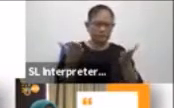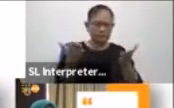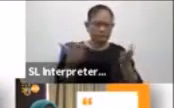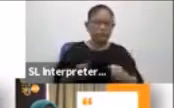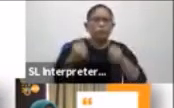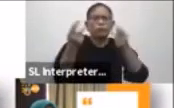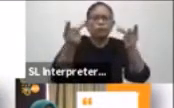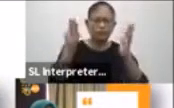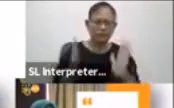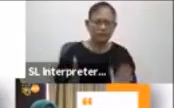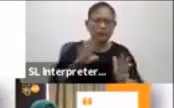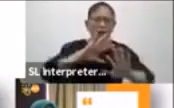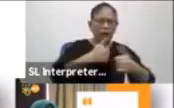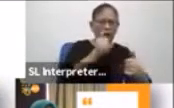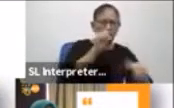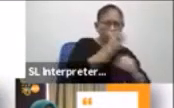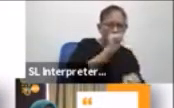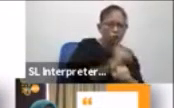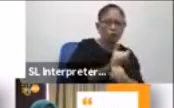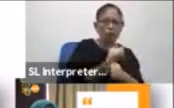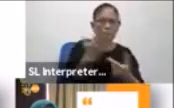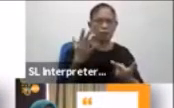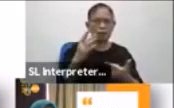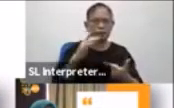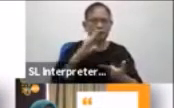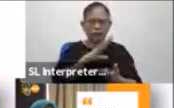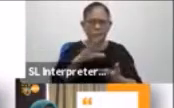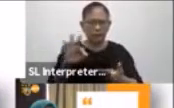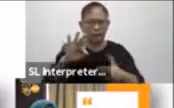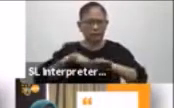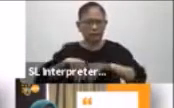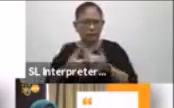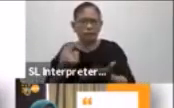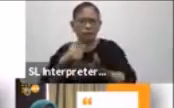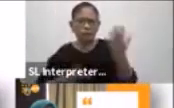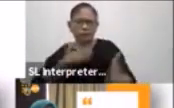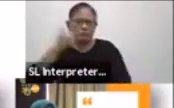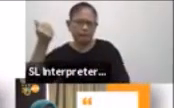continue this work, as well as how we can sustain such support services.